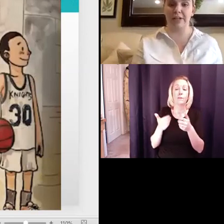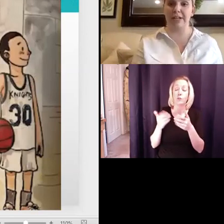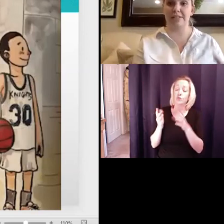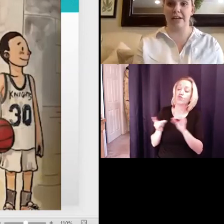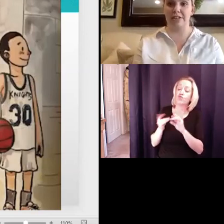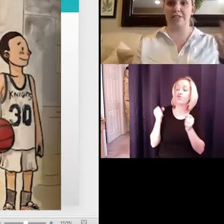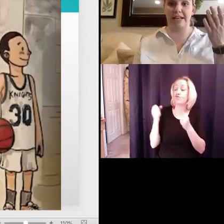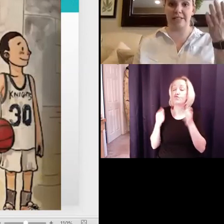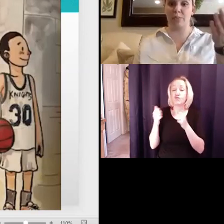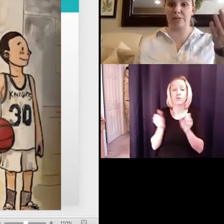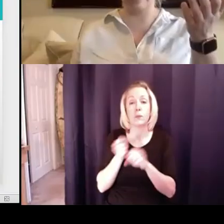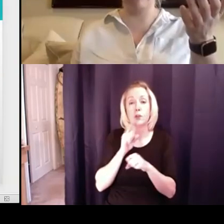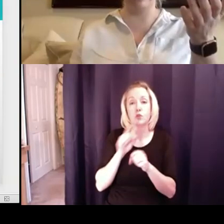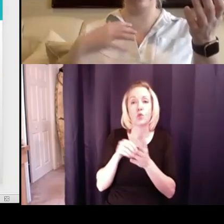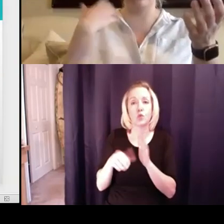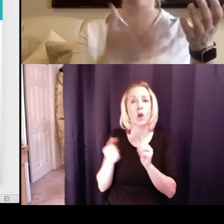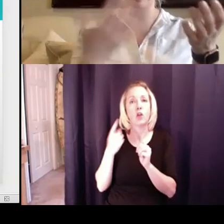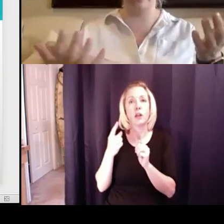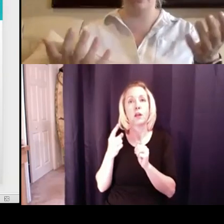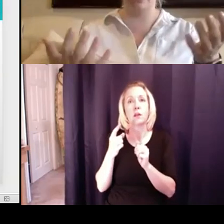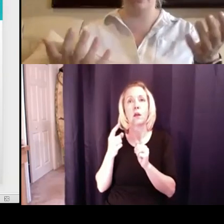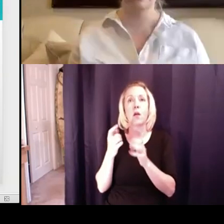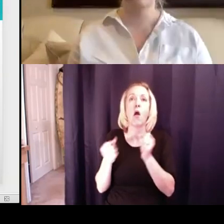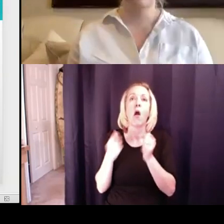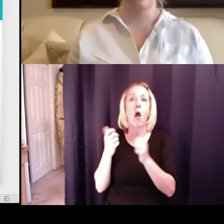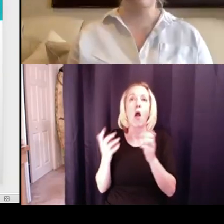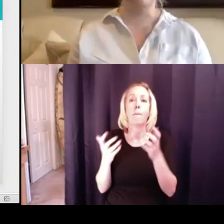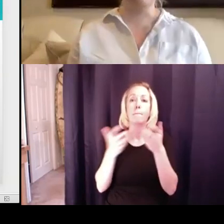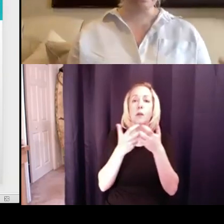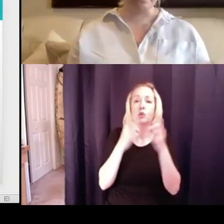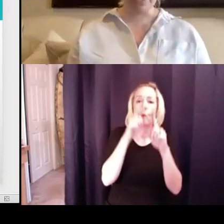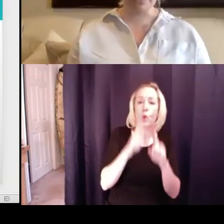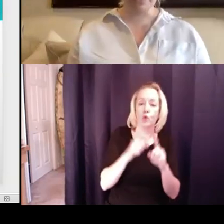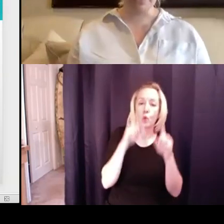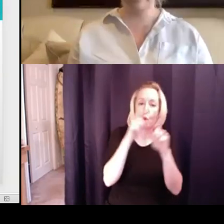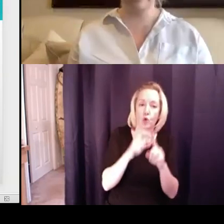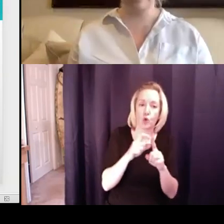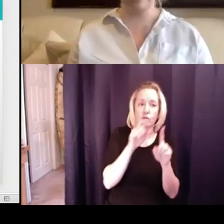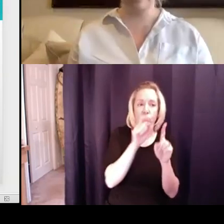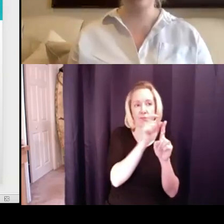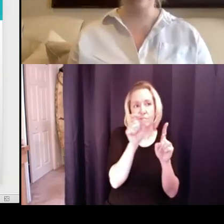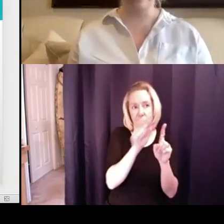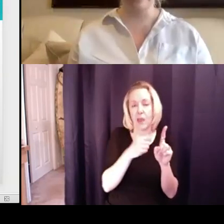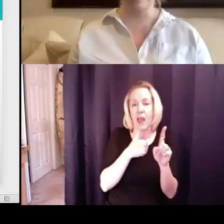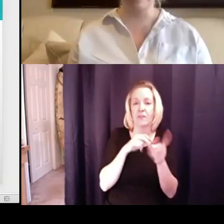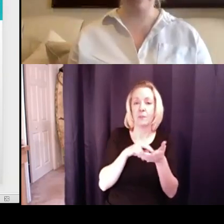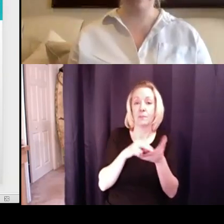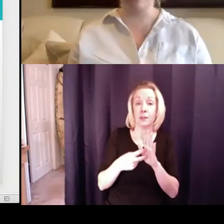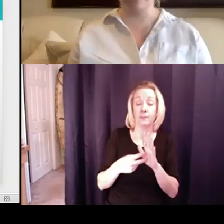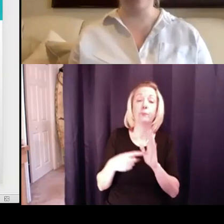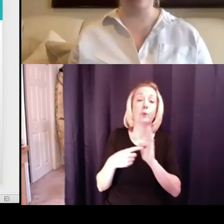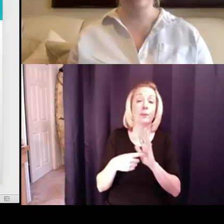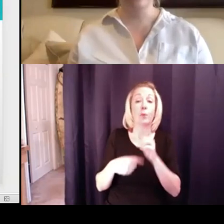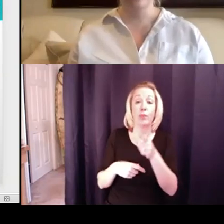want our kids to understand that words have meaning, and I'm reading the words. So this was just an example. So in this book about